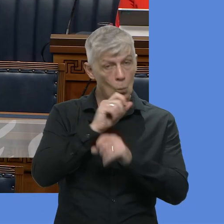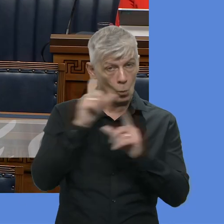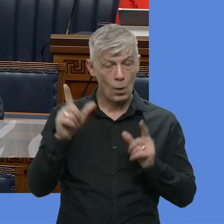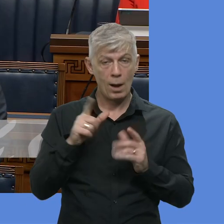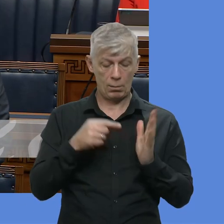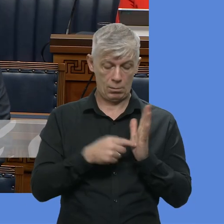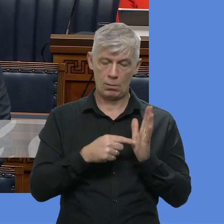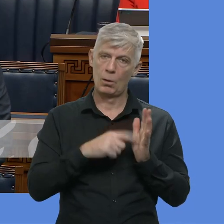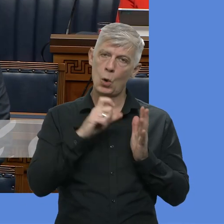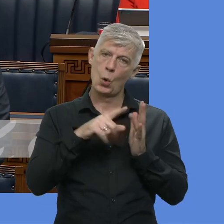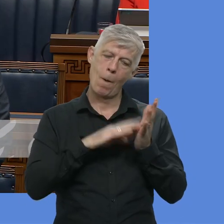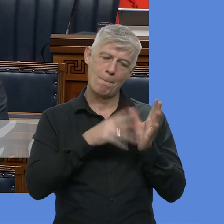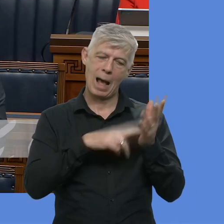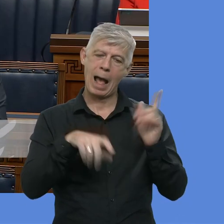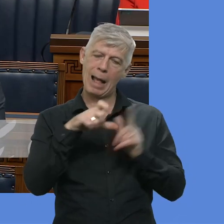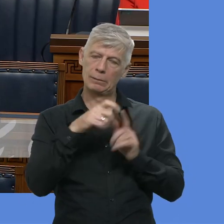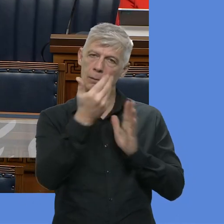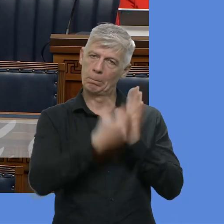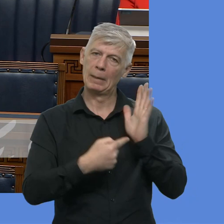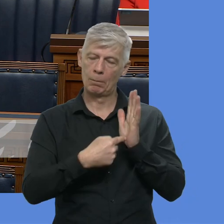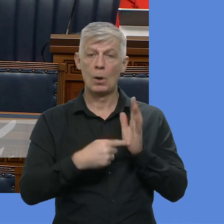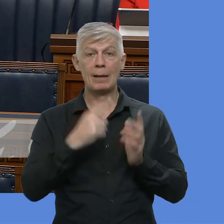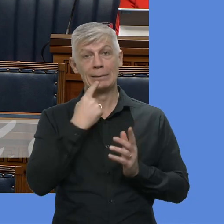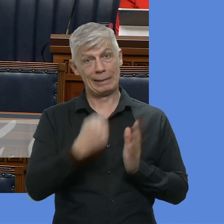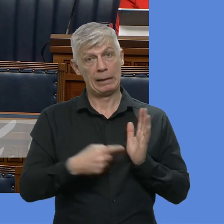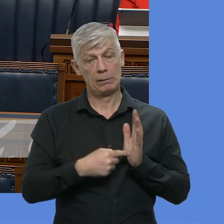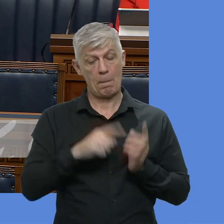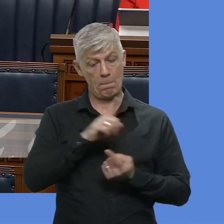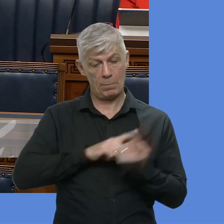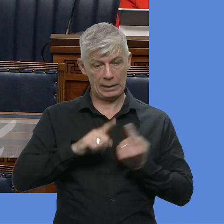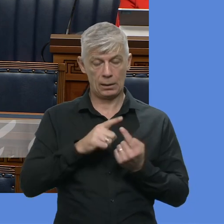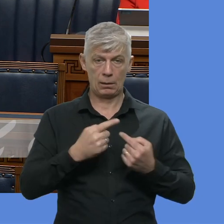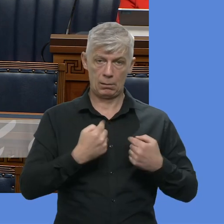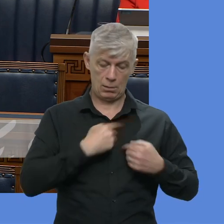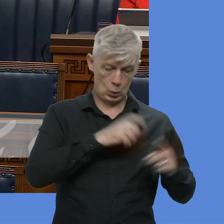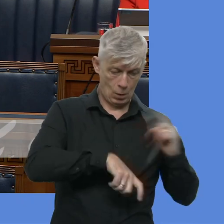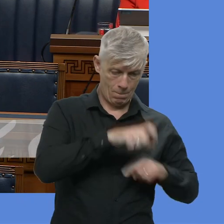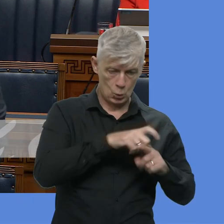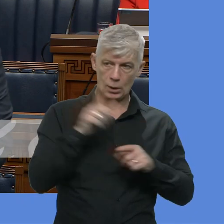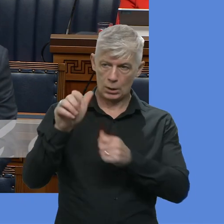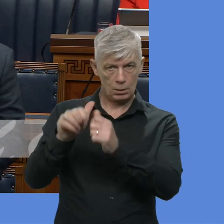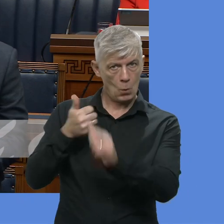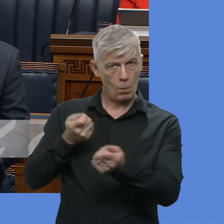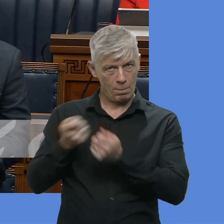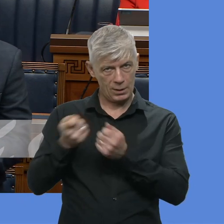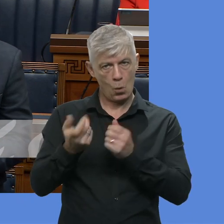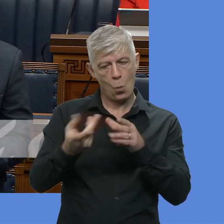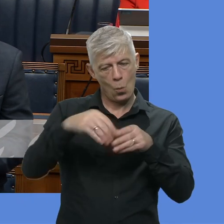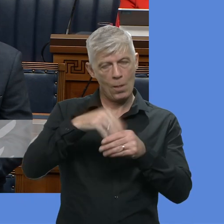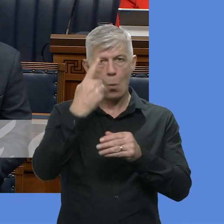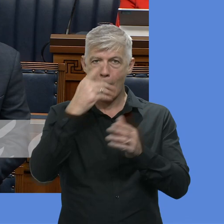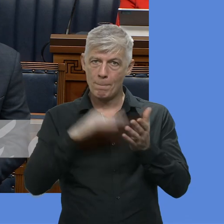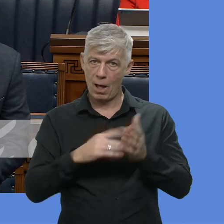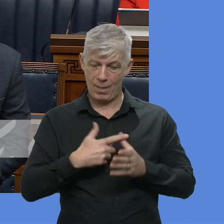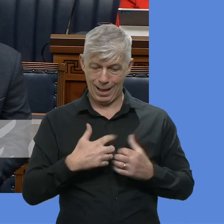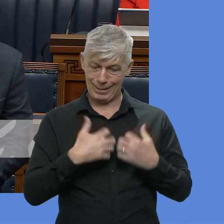paper stated that there would be a meeting that would take place between the Communities Minister and the UK Sports Minister within a month of the Assembly returning.